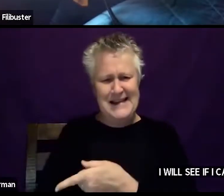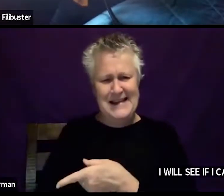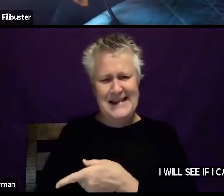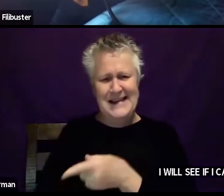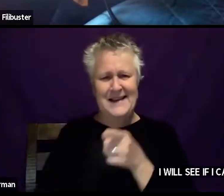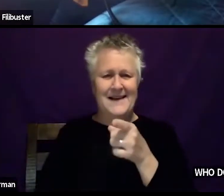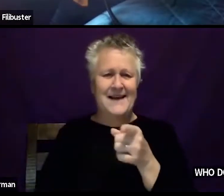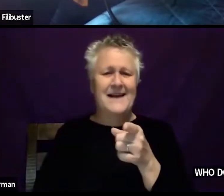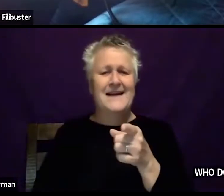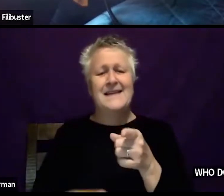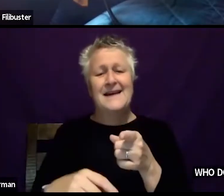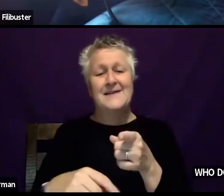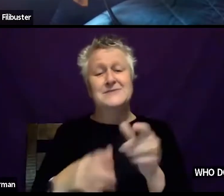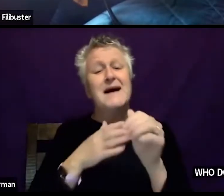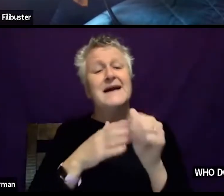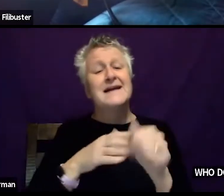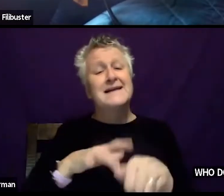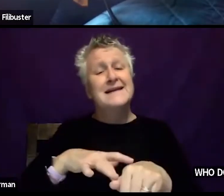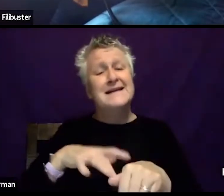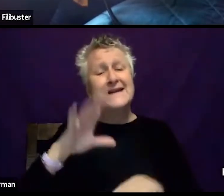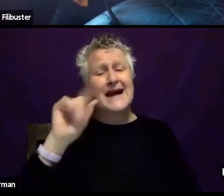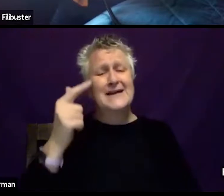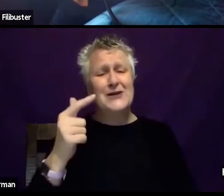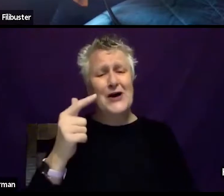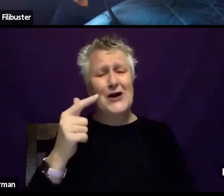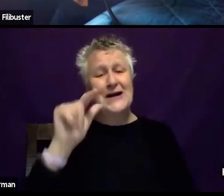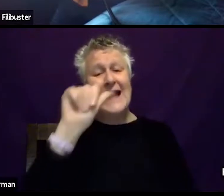is guide dog Ava having a nap.